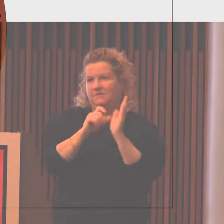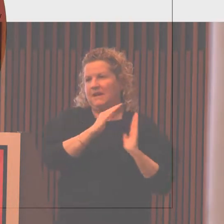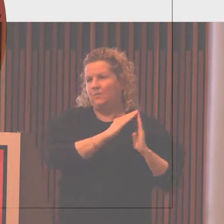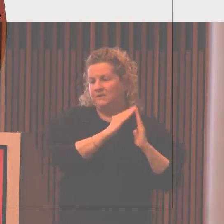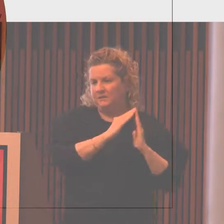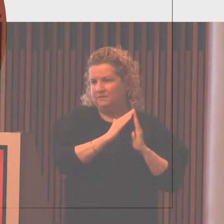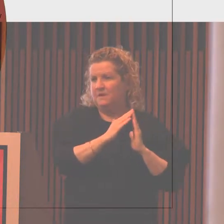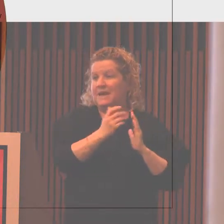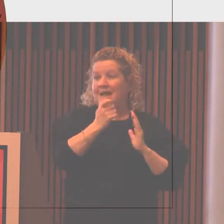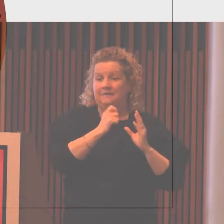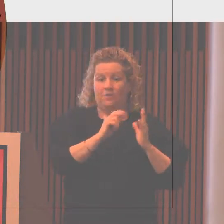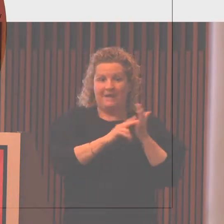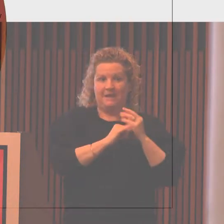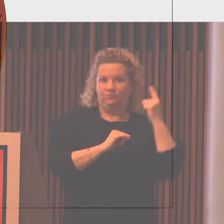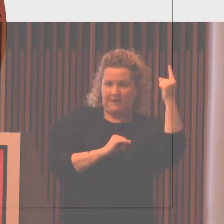NDIS are